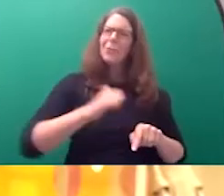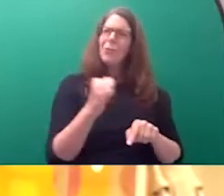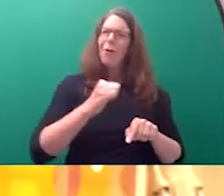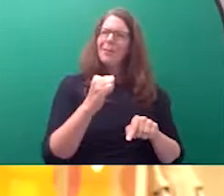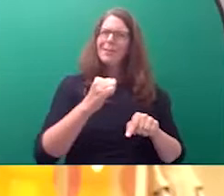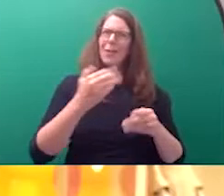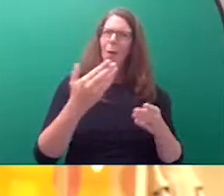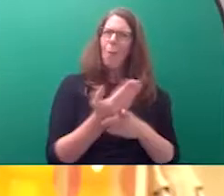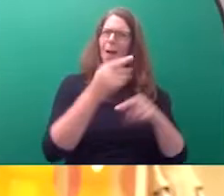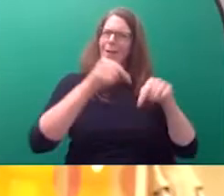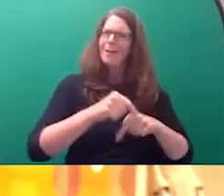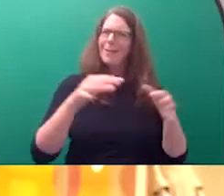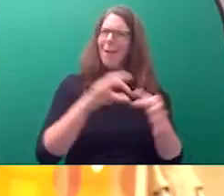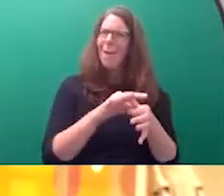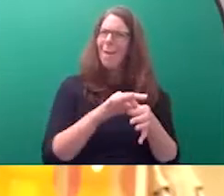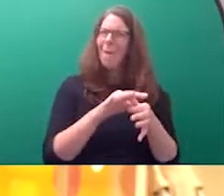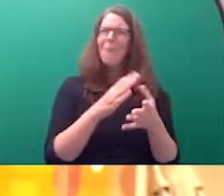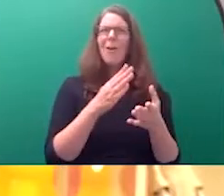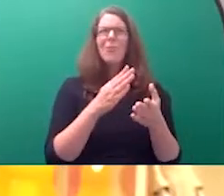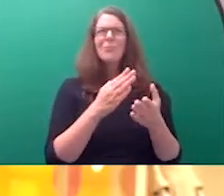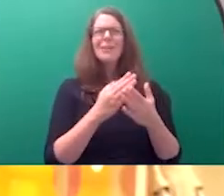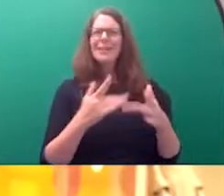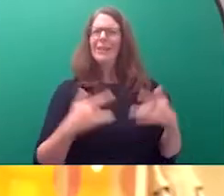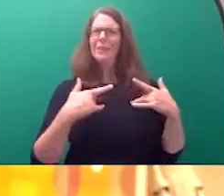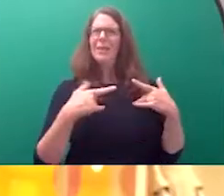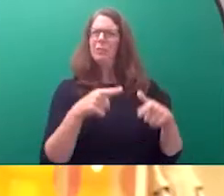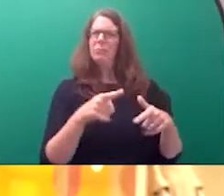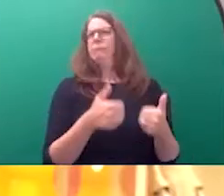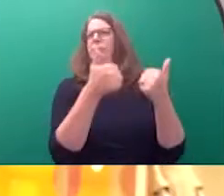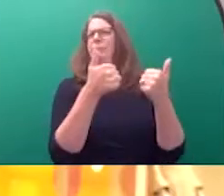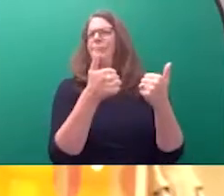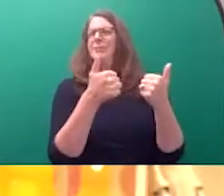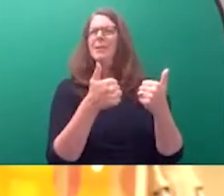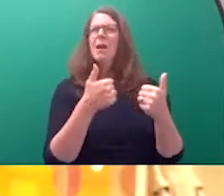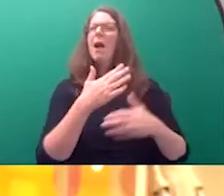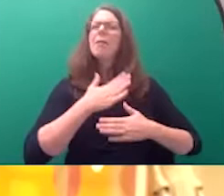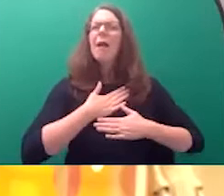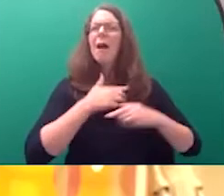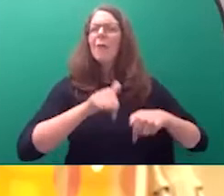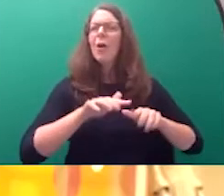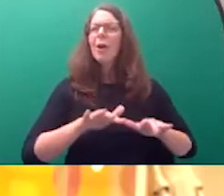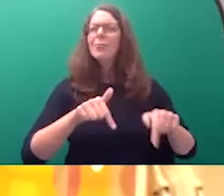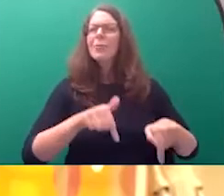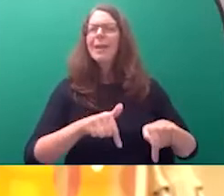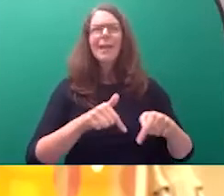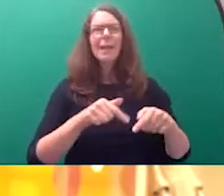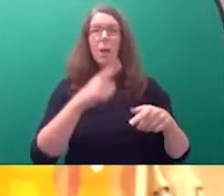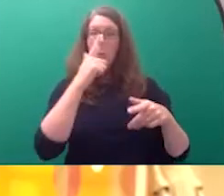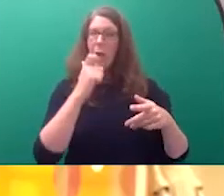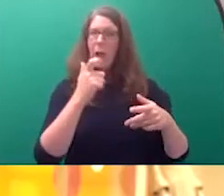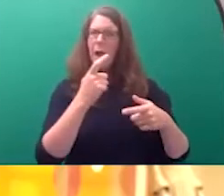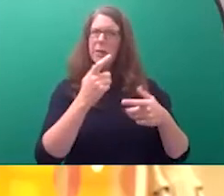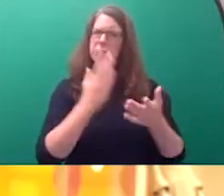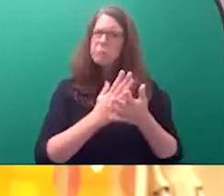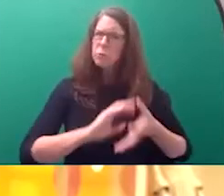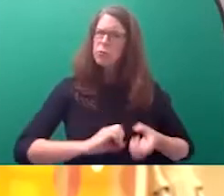and you know, a country we really do, you know, love, and that we can be creative within it in its truest sense,